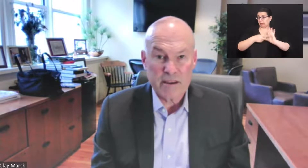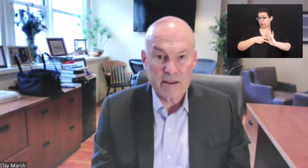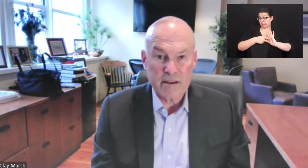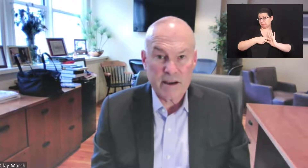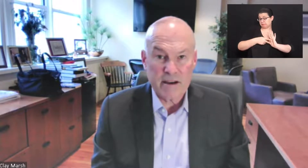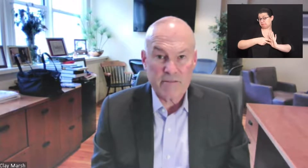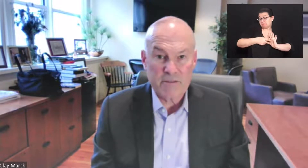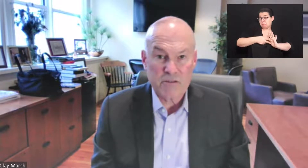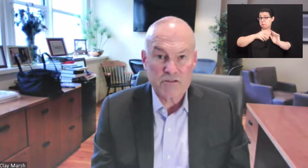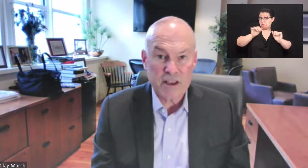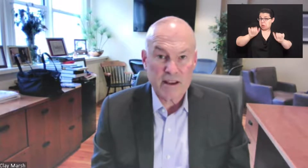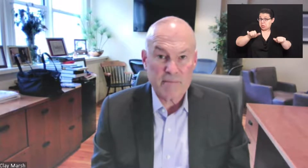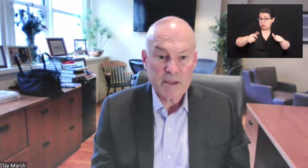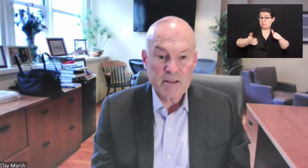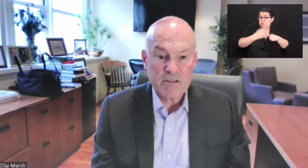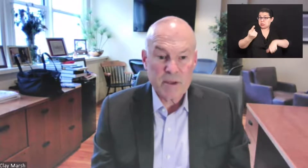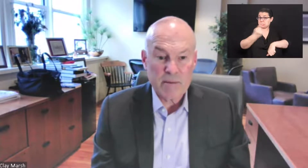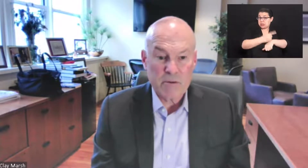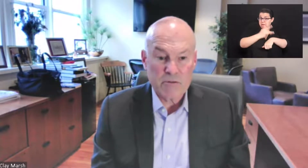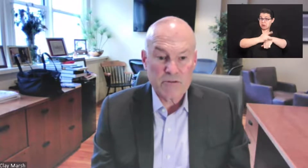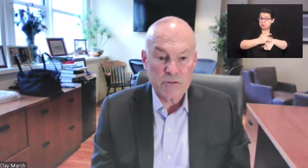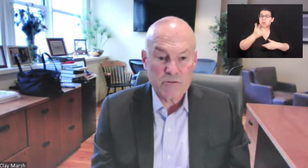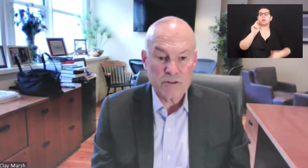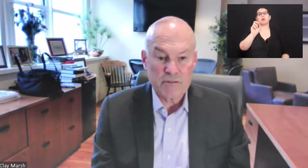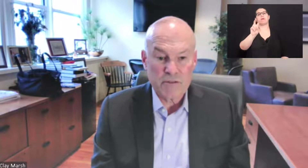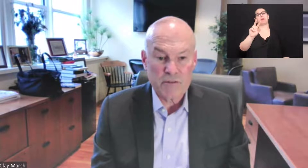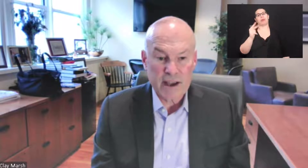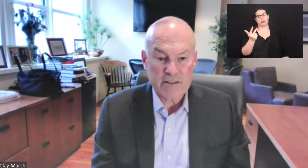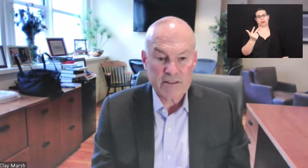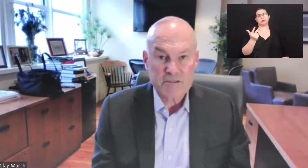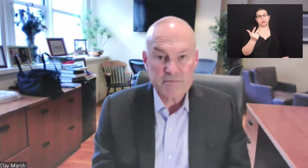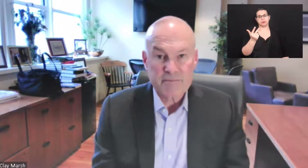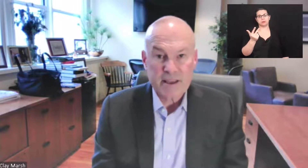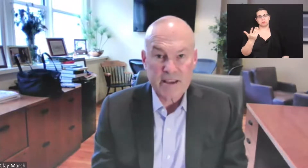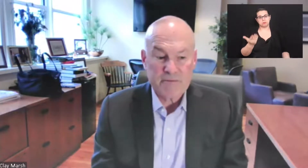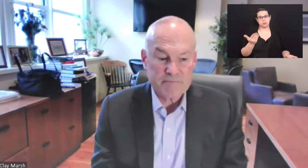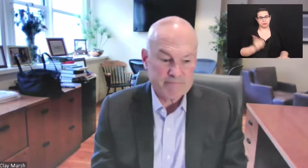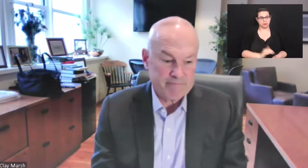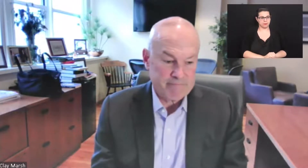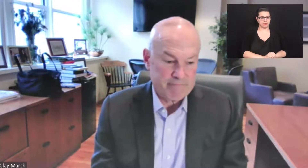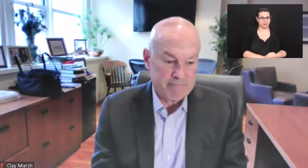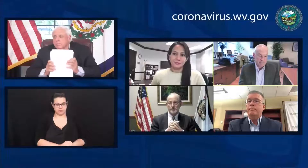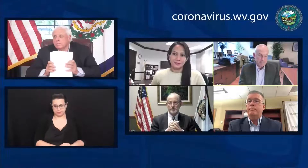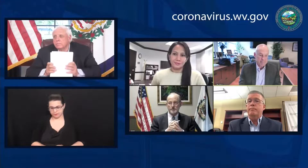be the first date to be able to deliver vaccines. Thank you.